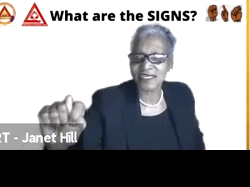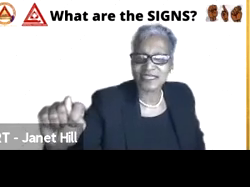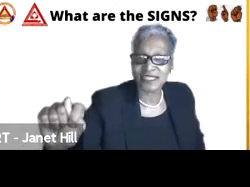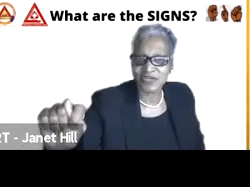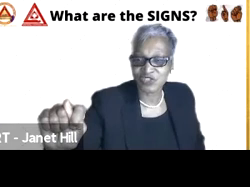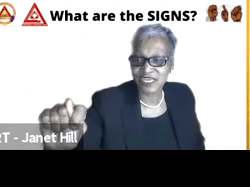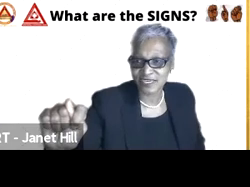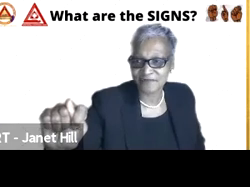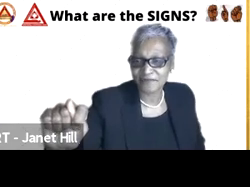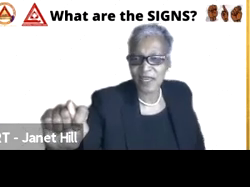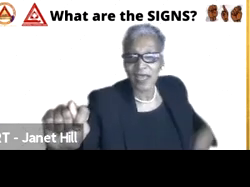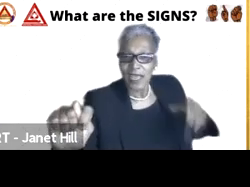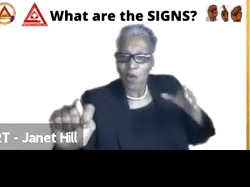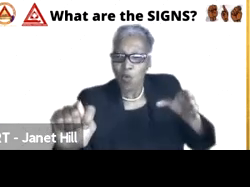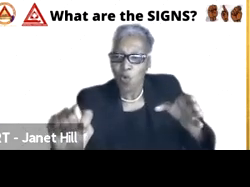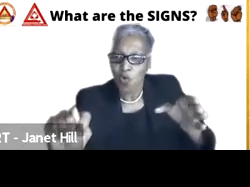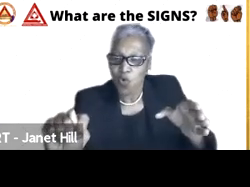index, the letter T.